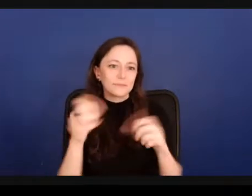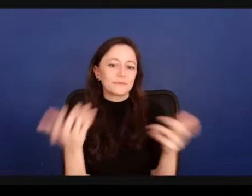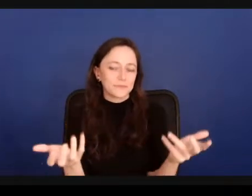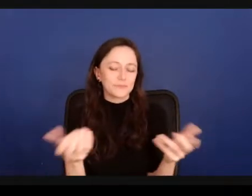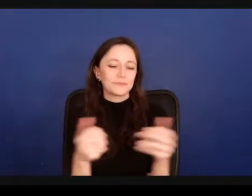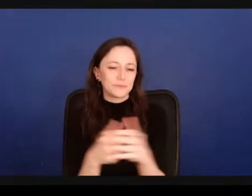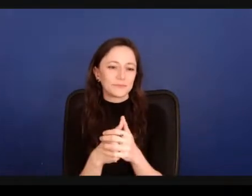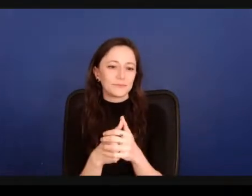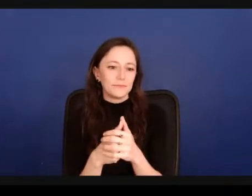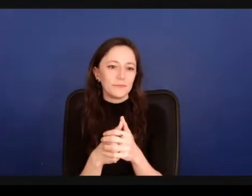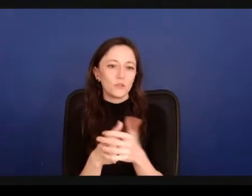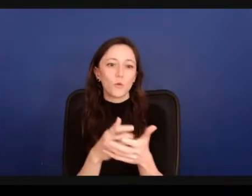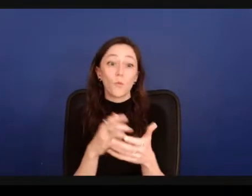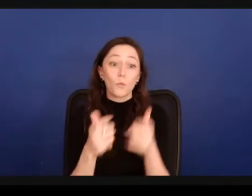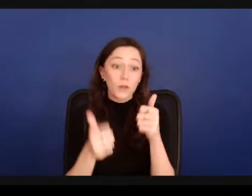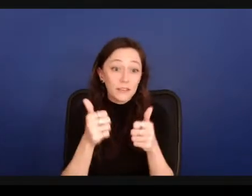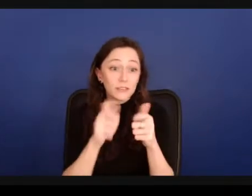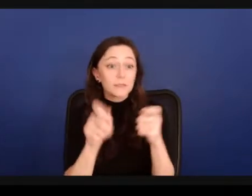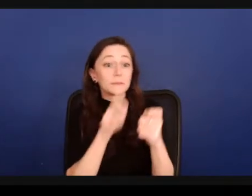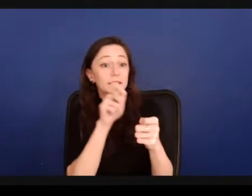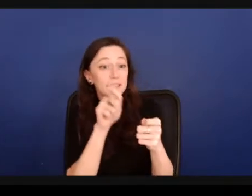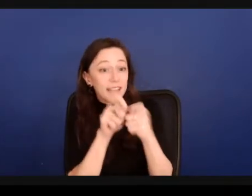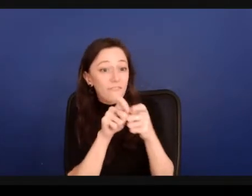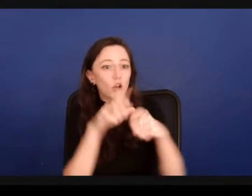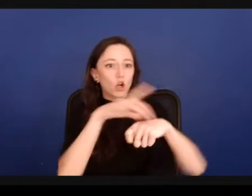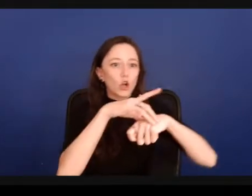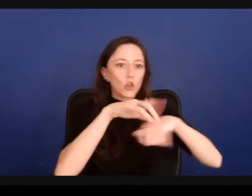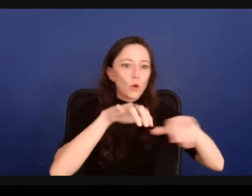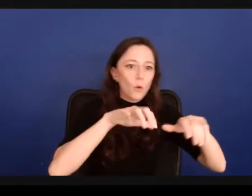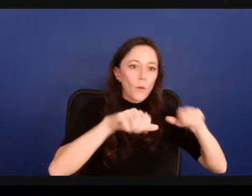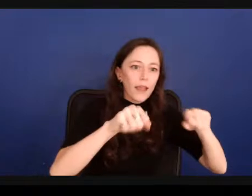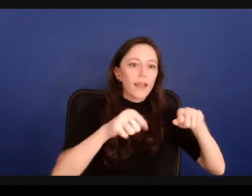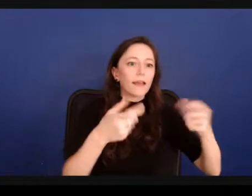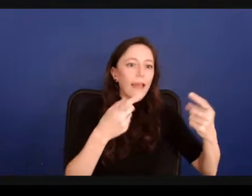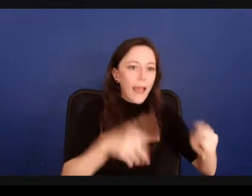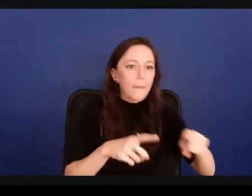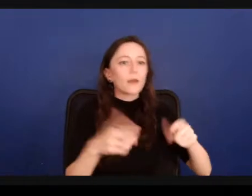is and what does it mean when it happens. Right.